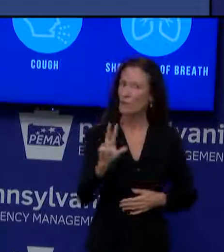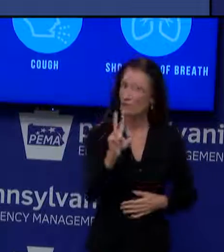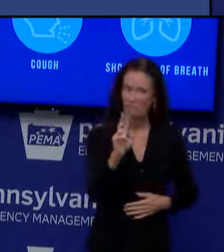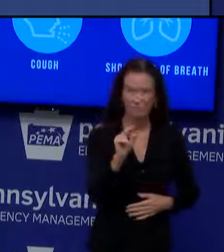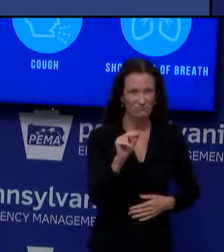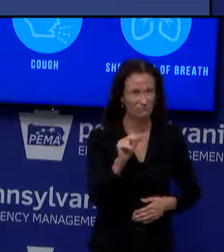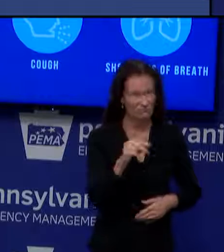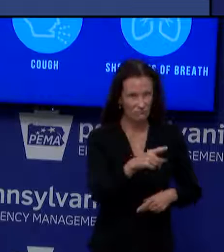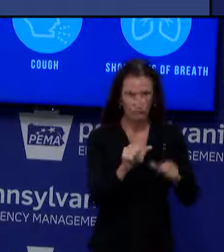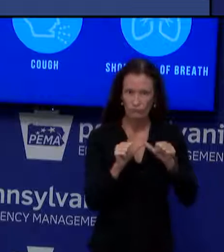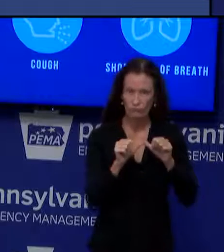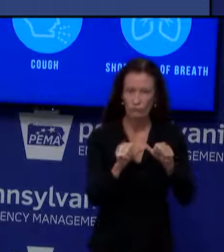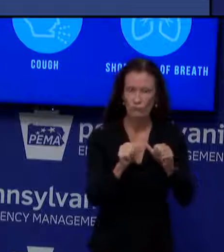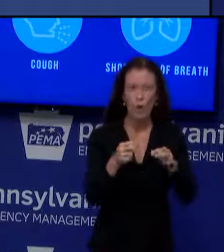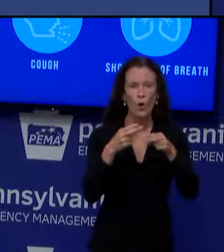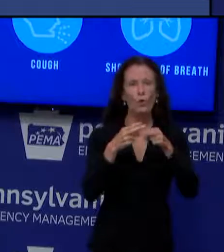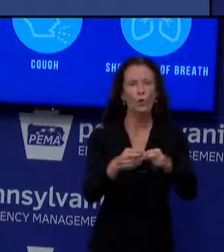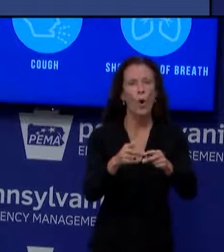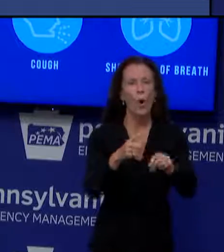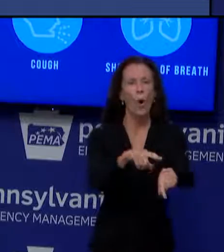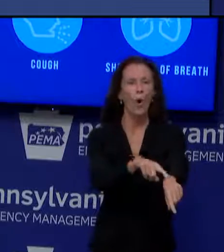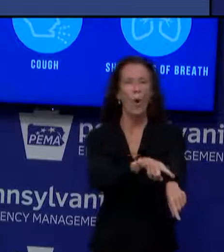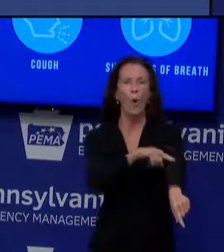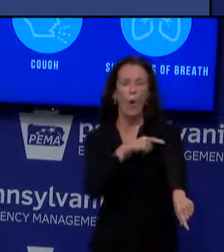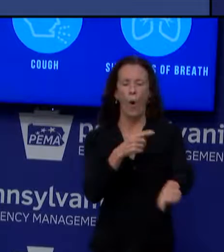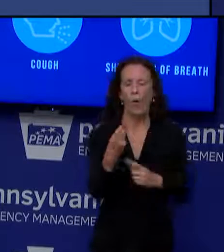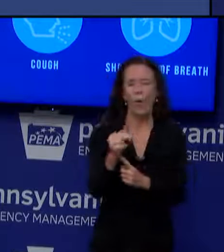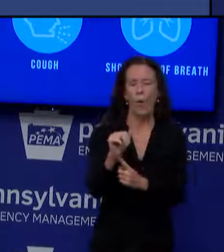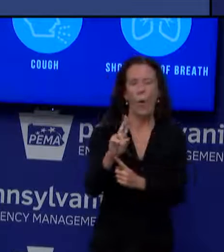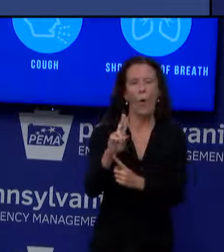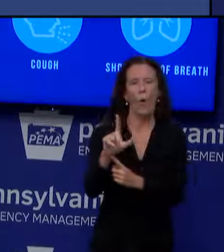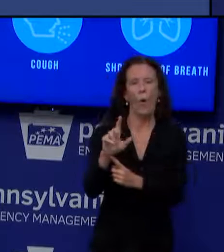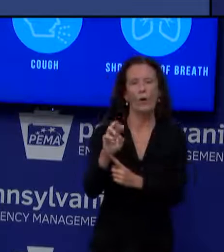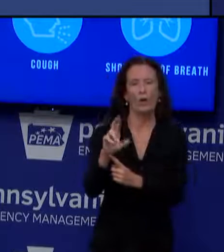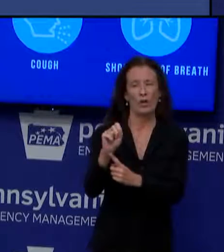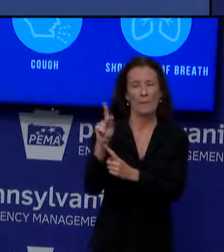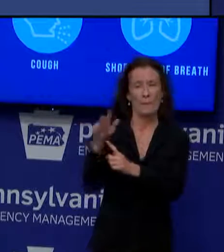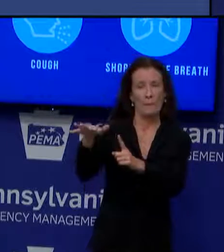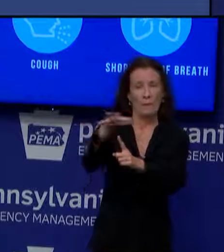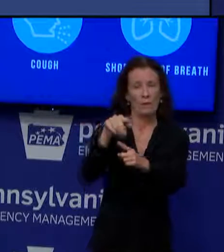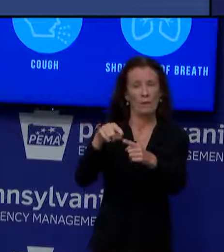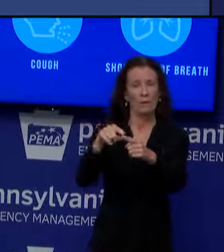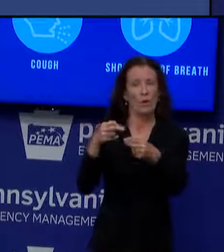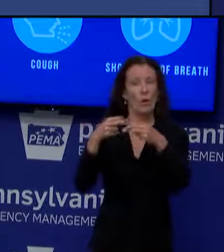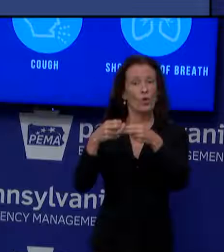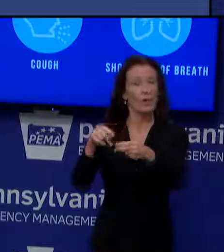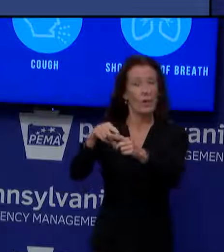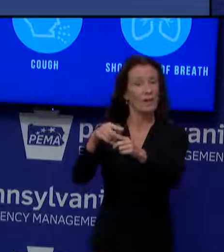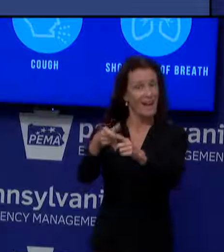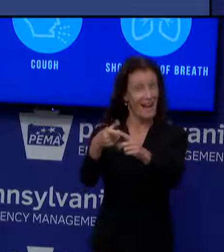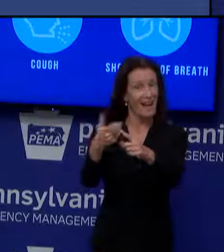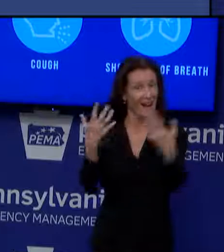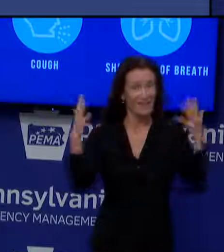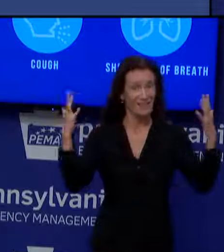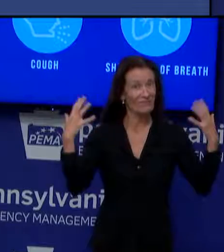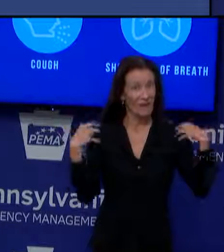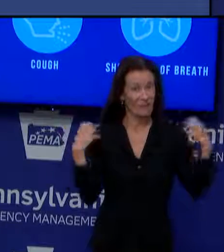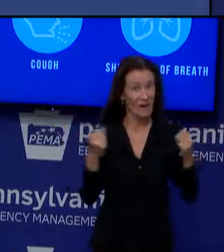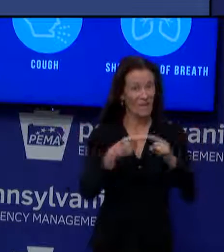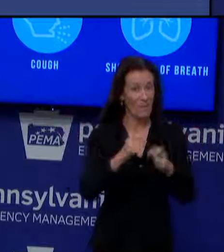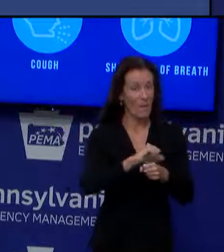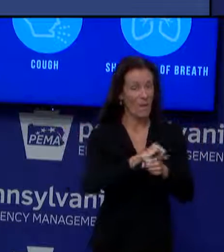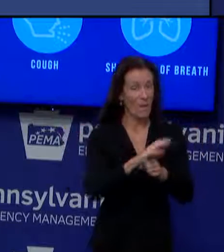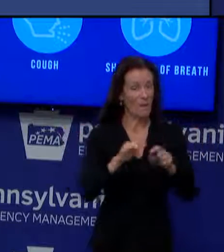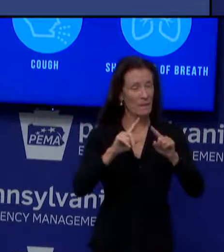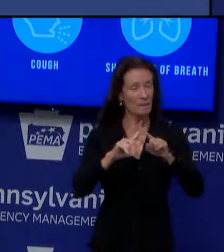long haulers, people who may be considered quote-unquote recovered in that they had the virus at least several weeks